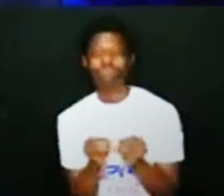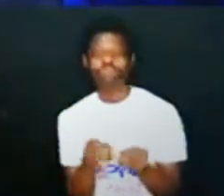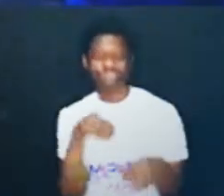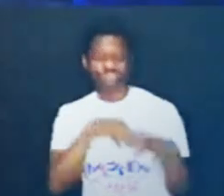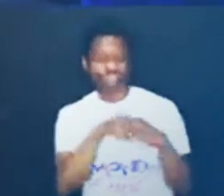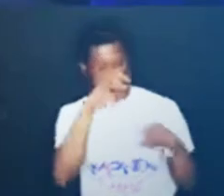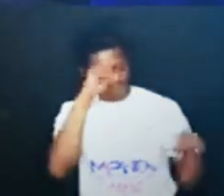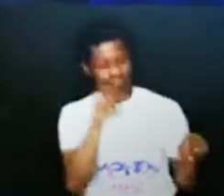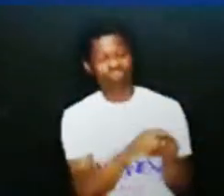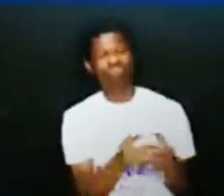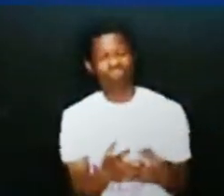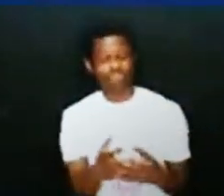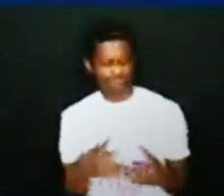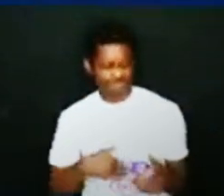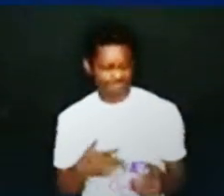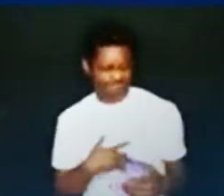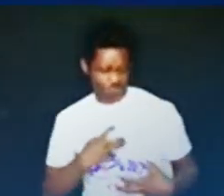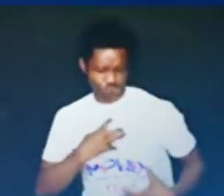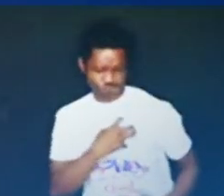But